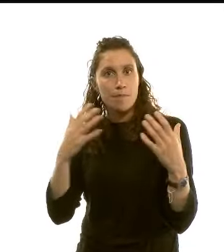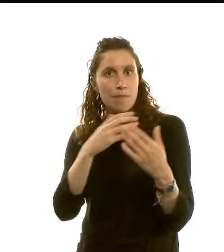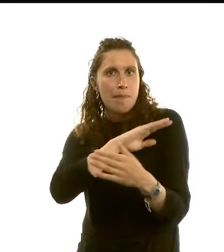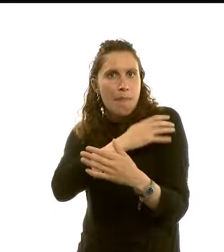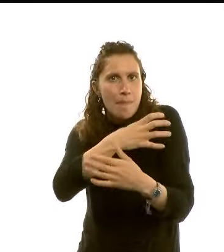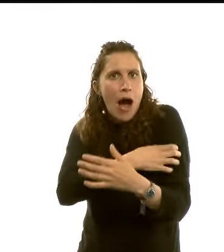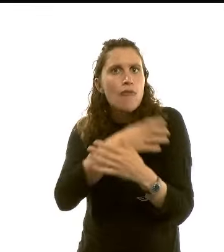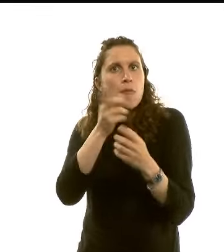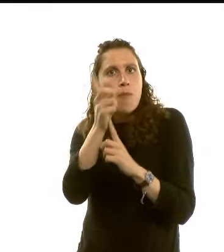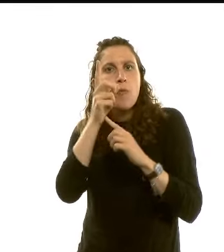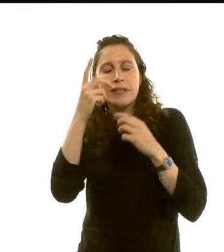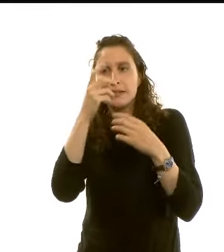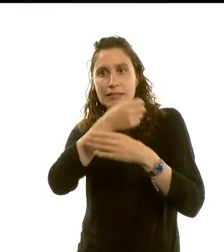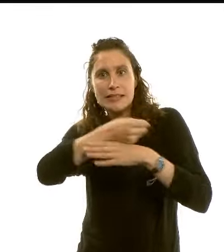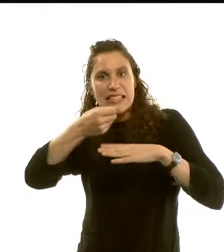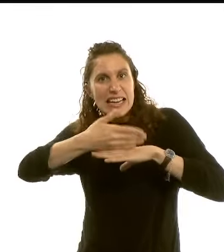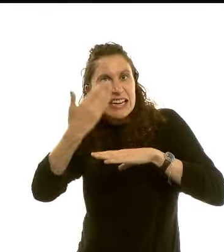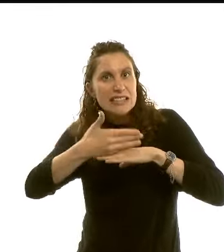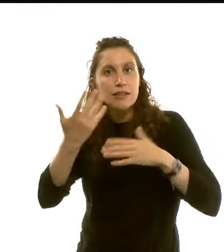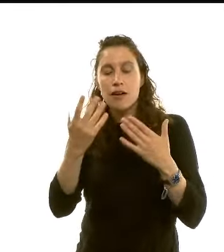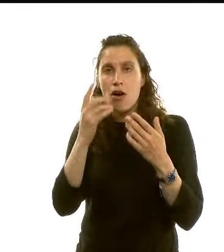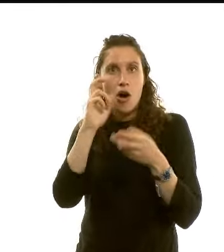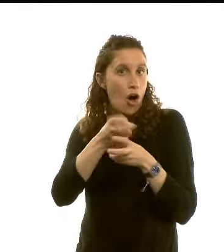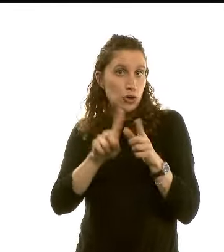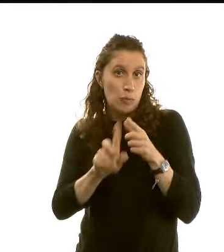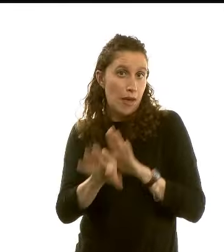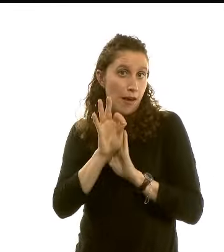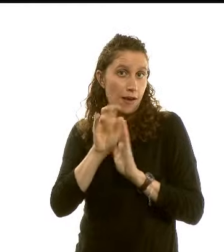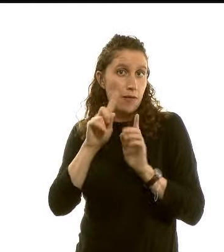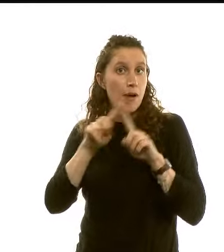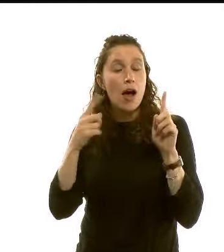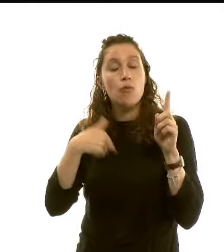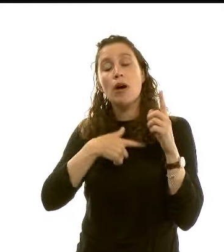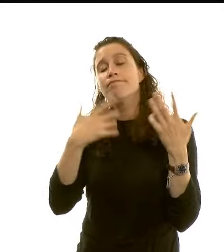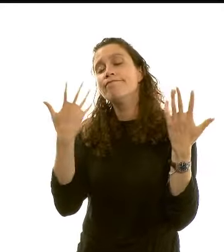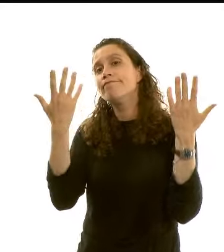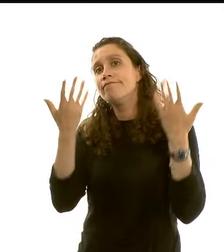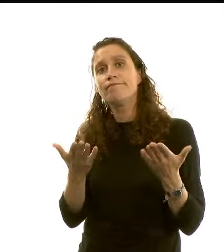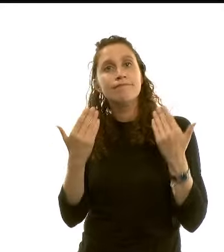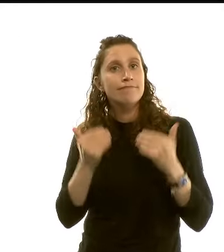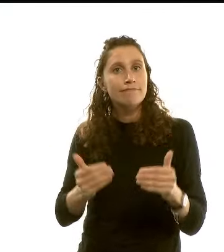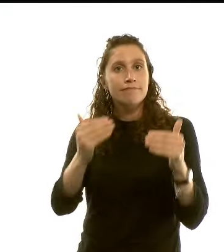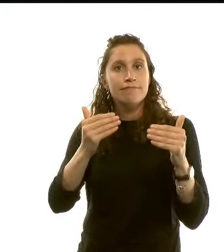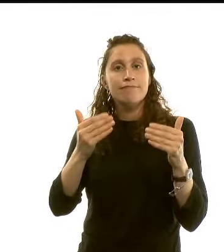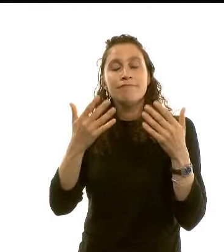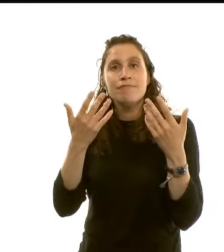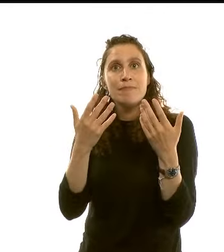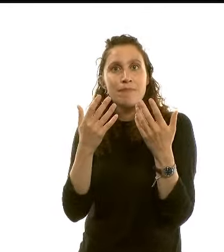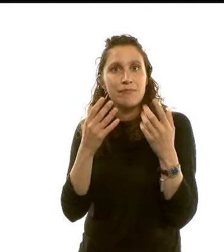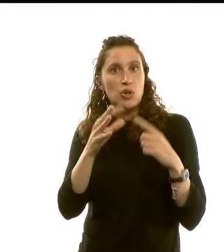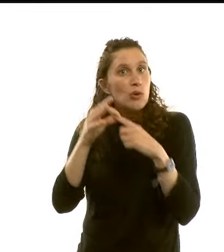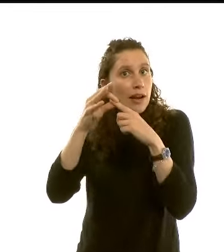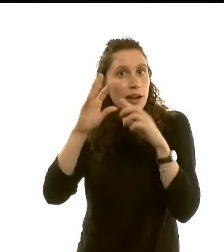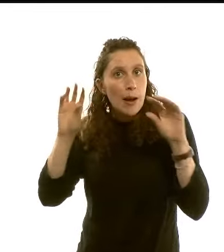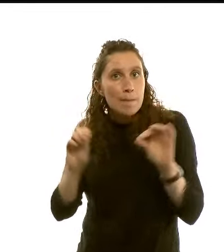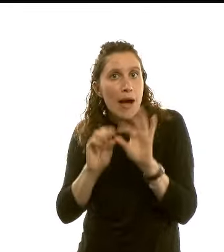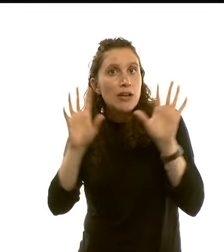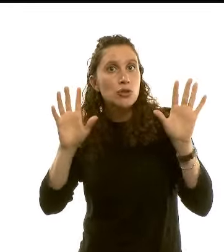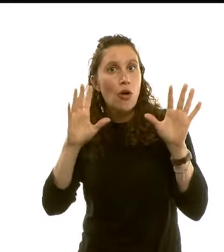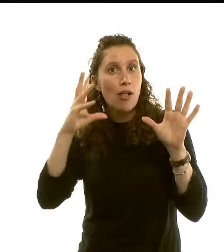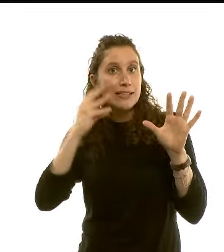But in the end, we went for what we thought would offer the most unique, magical, and